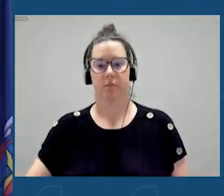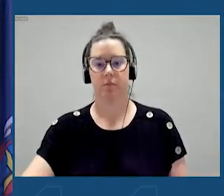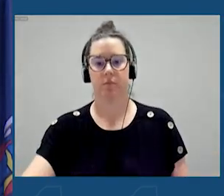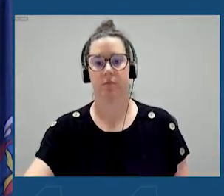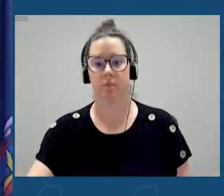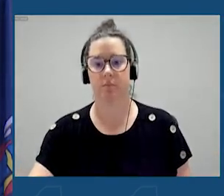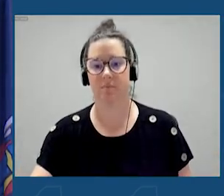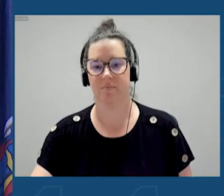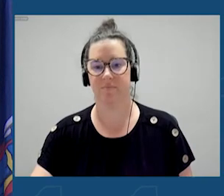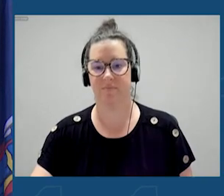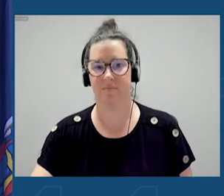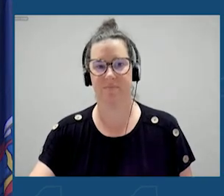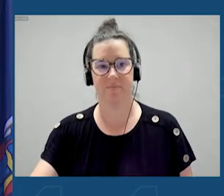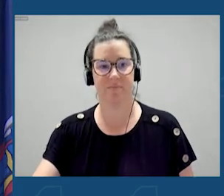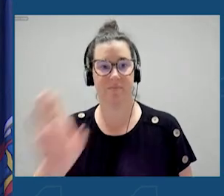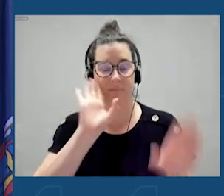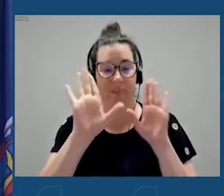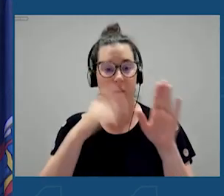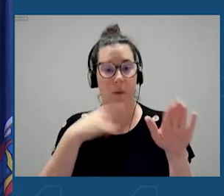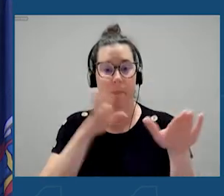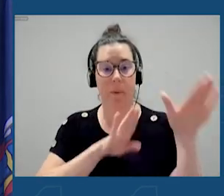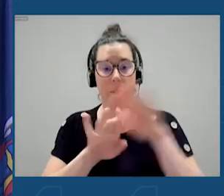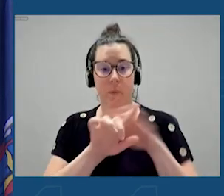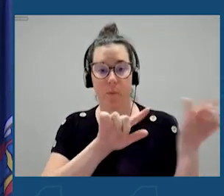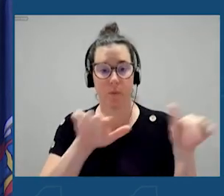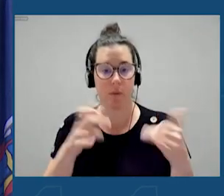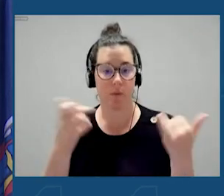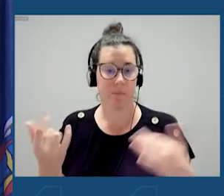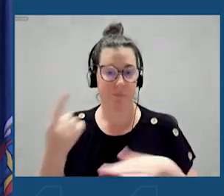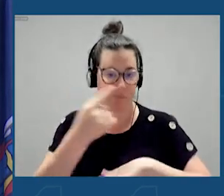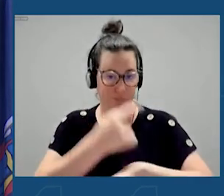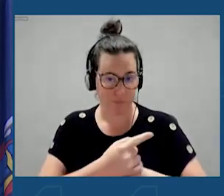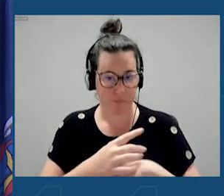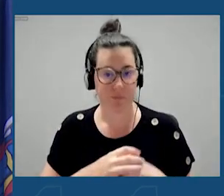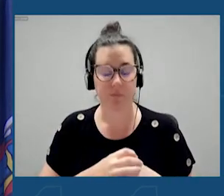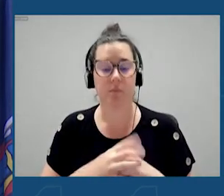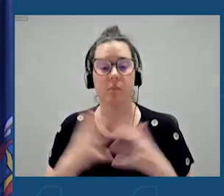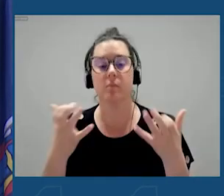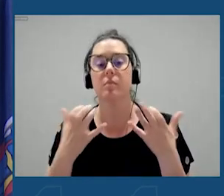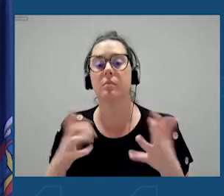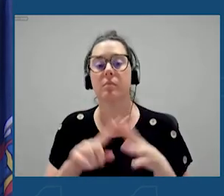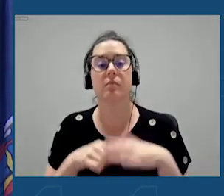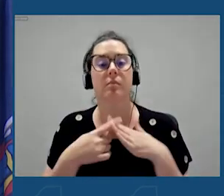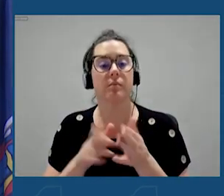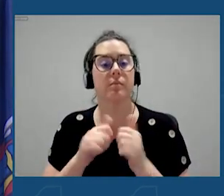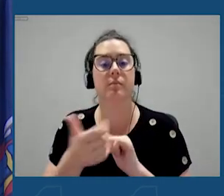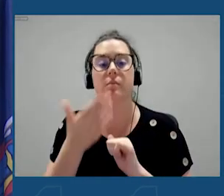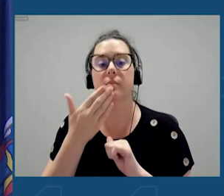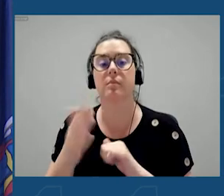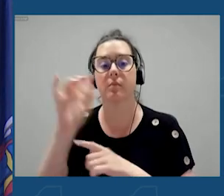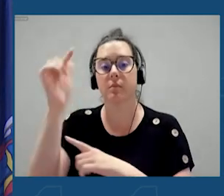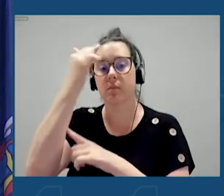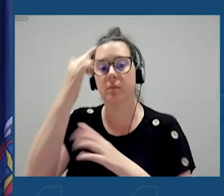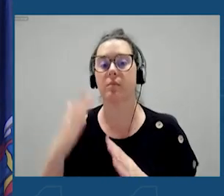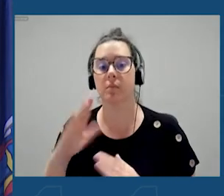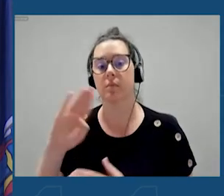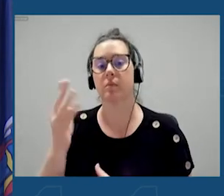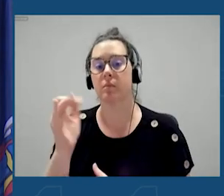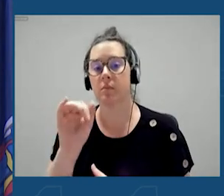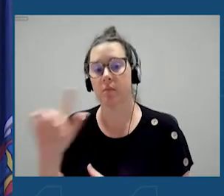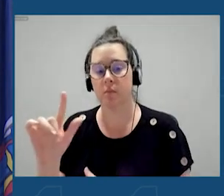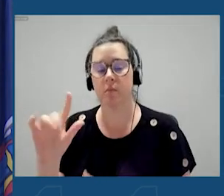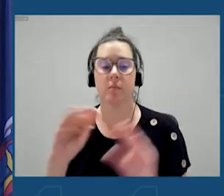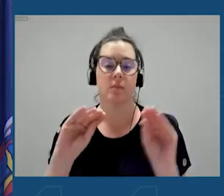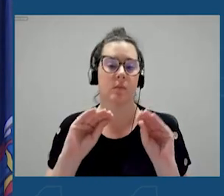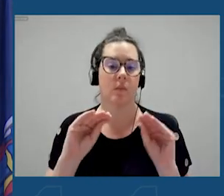Hello. I'm humbled to be here before you today. I would like to begin by thanking Governor Hochul, the Office of Cannabis Management,